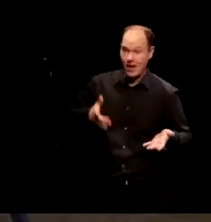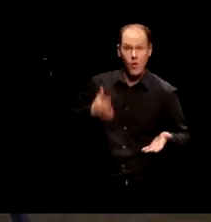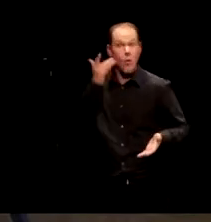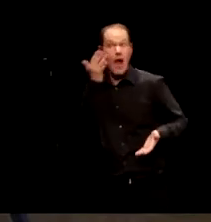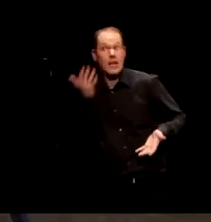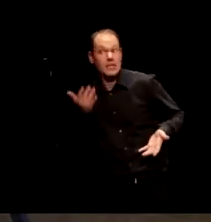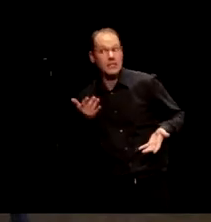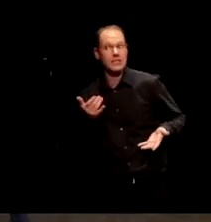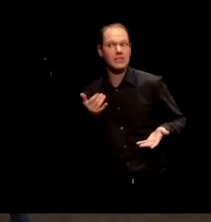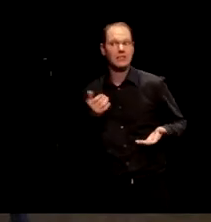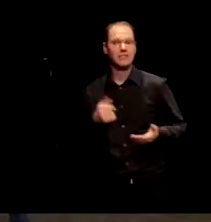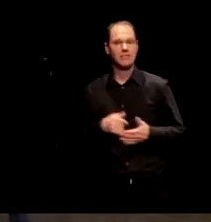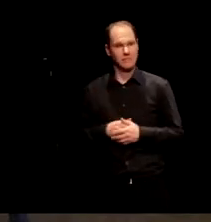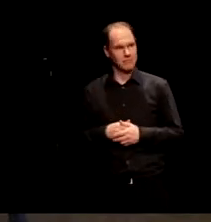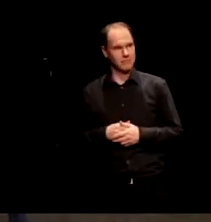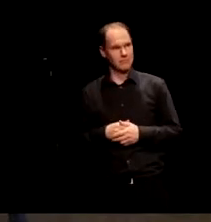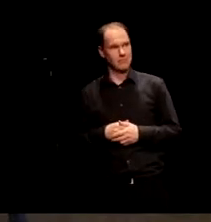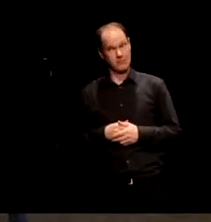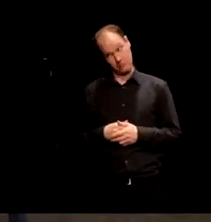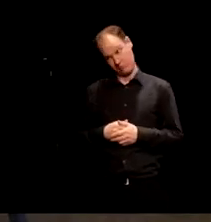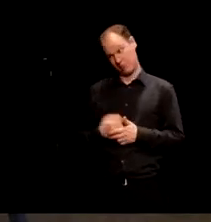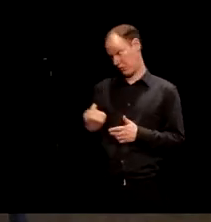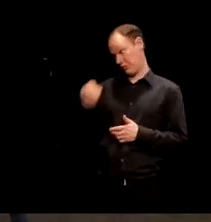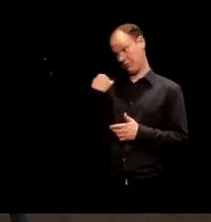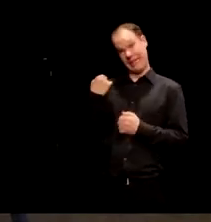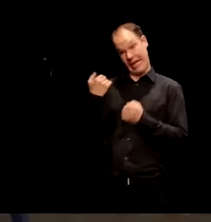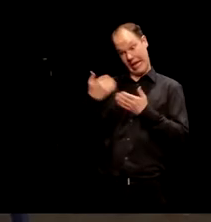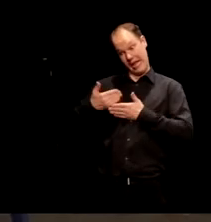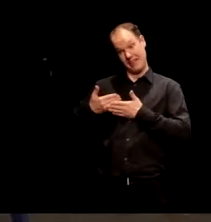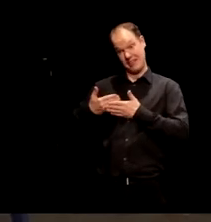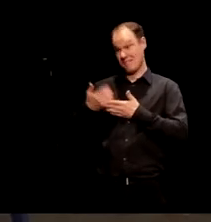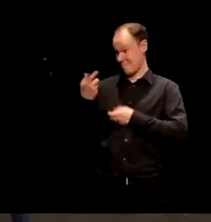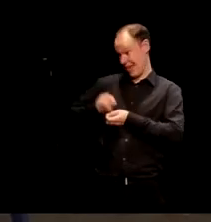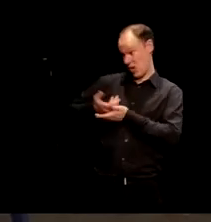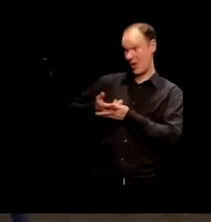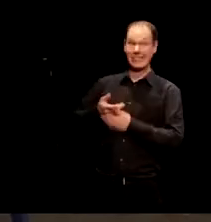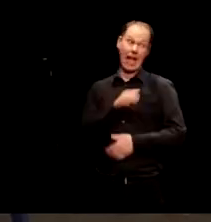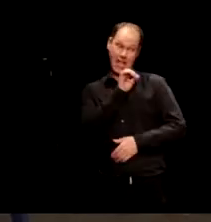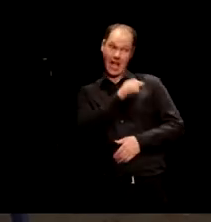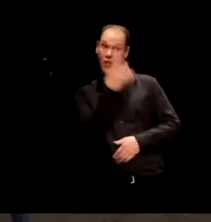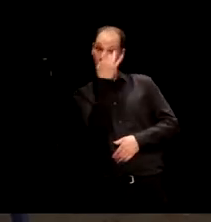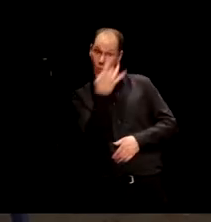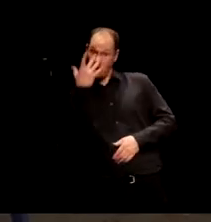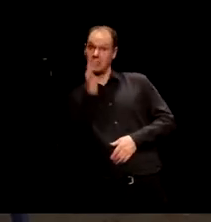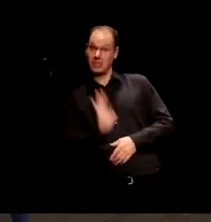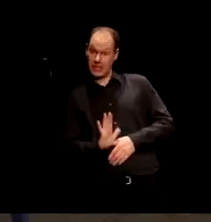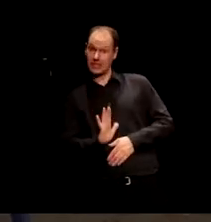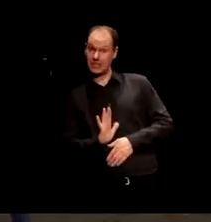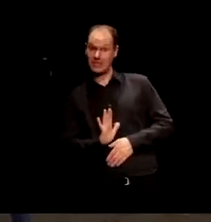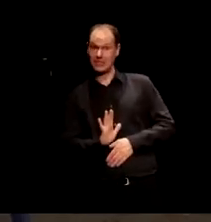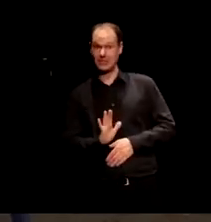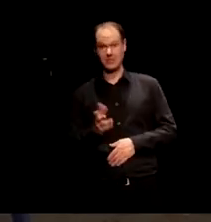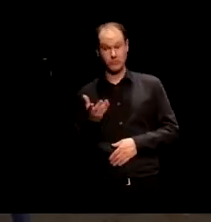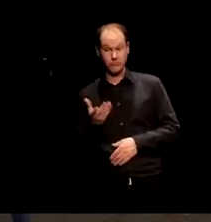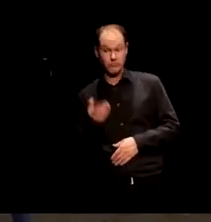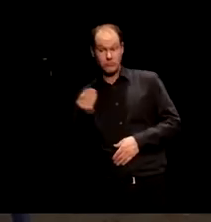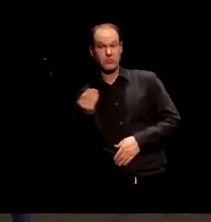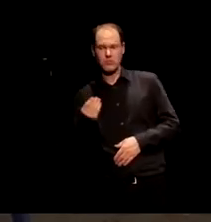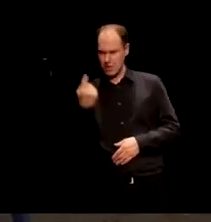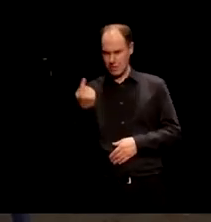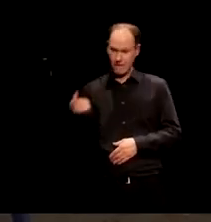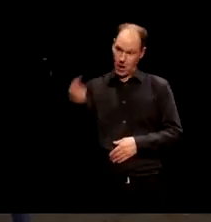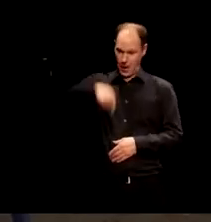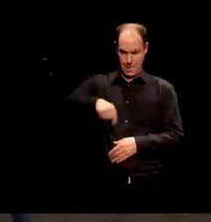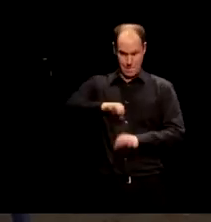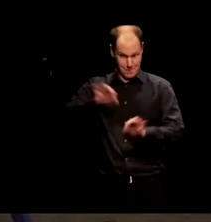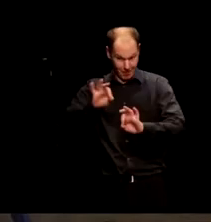you go? It was not that evening we discussed him, was it? Yes, but only the once. Then why hasn't he been here since?